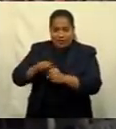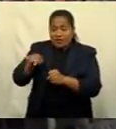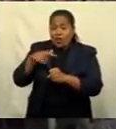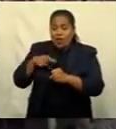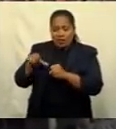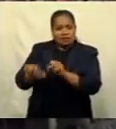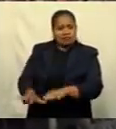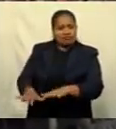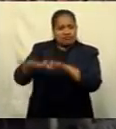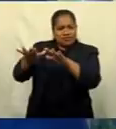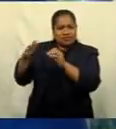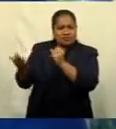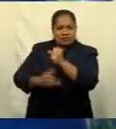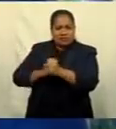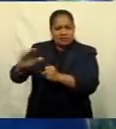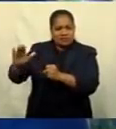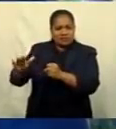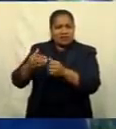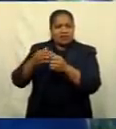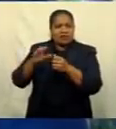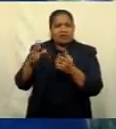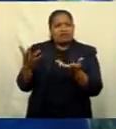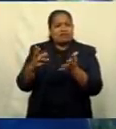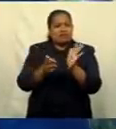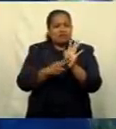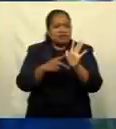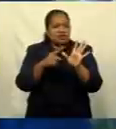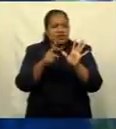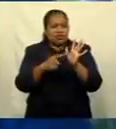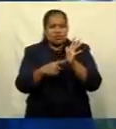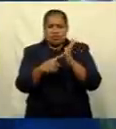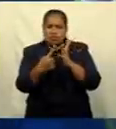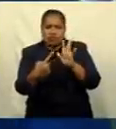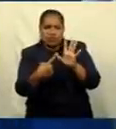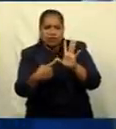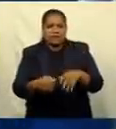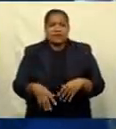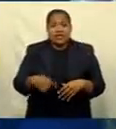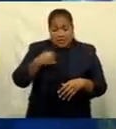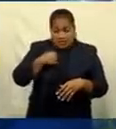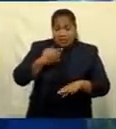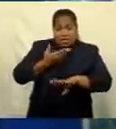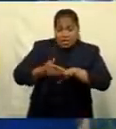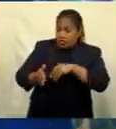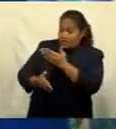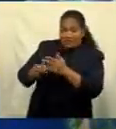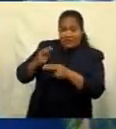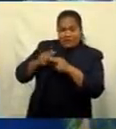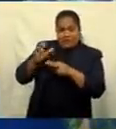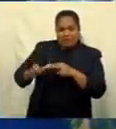of Natua. I'm a new farmer. Well, my dad was doing that for